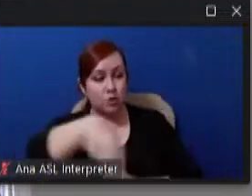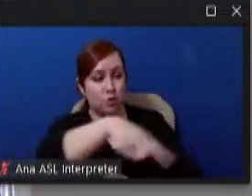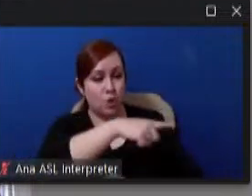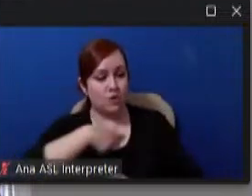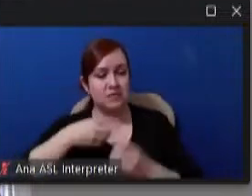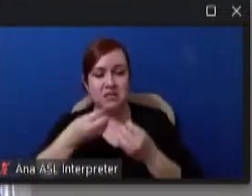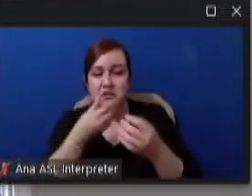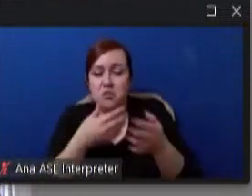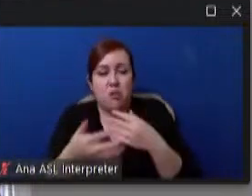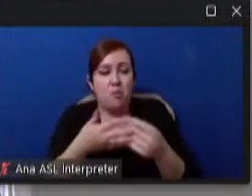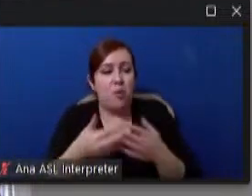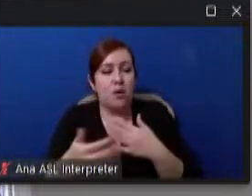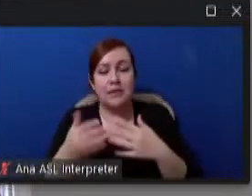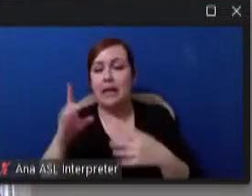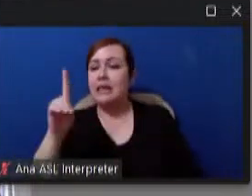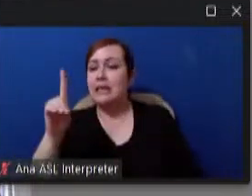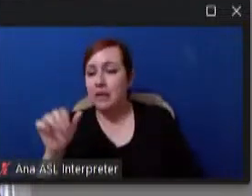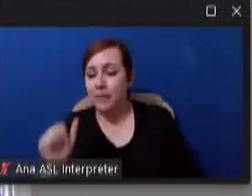harassment,